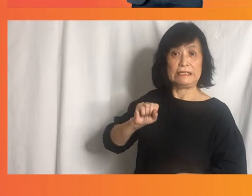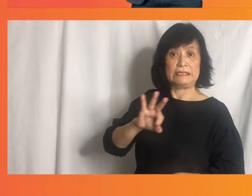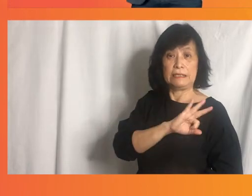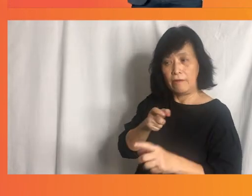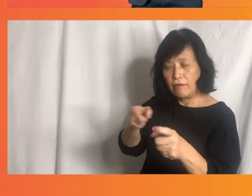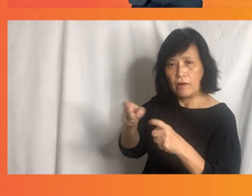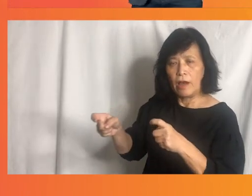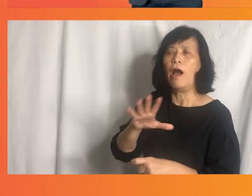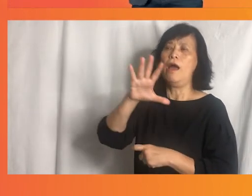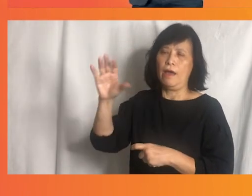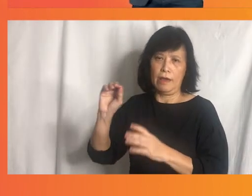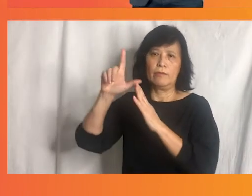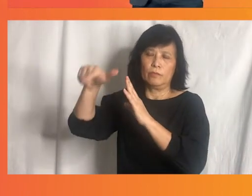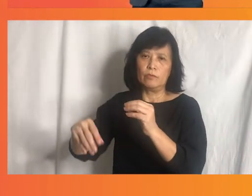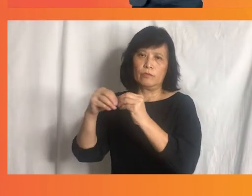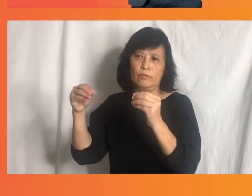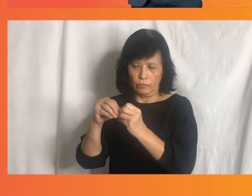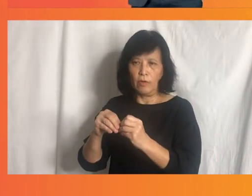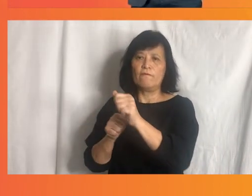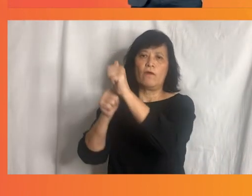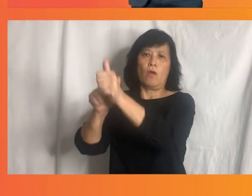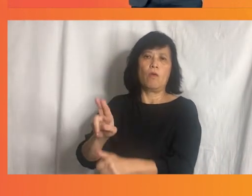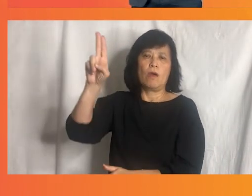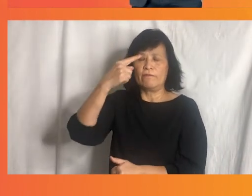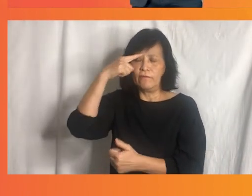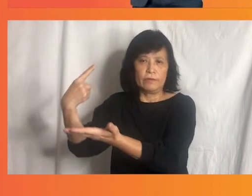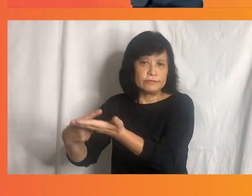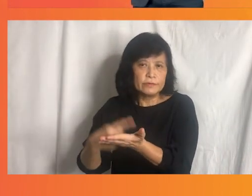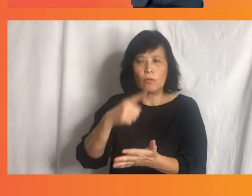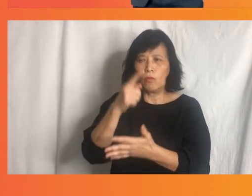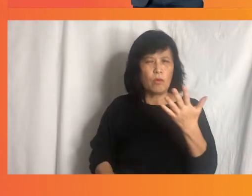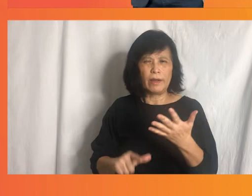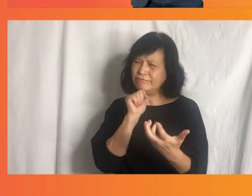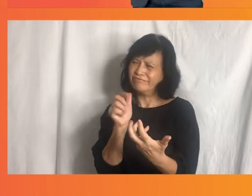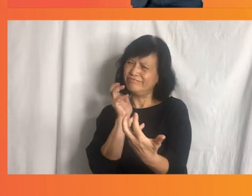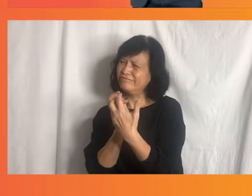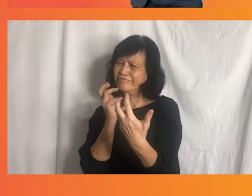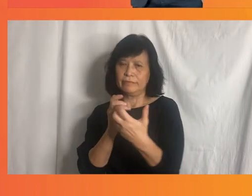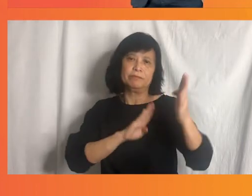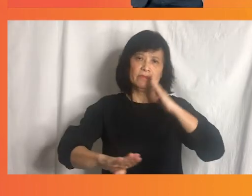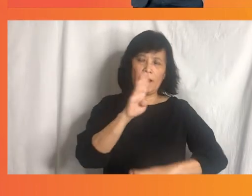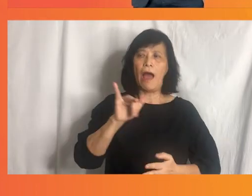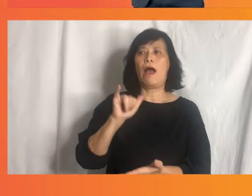up with a follow-up conversation to discuss certain and most of the time inappropriate behaviors so he can learn from them.